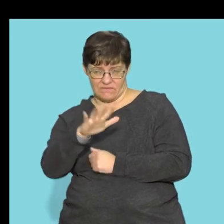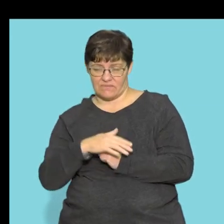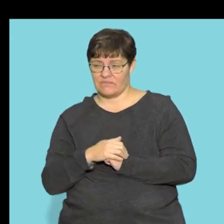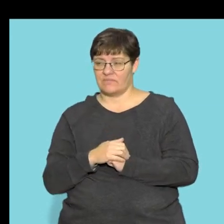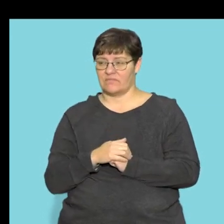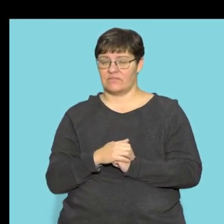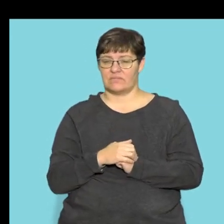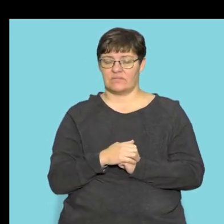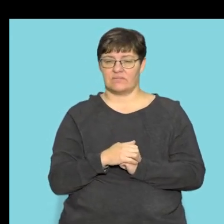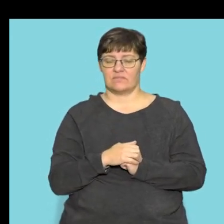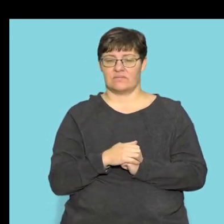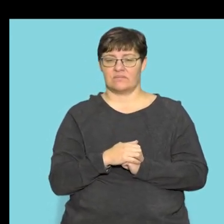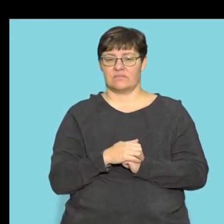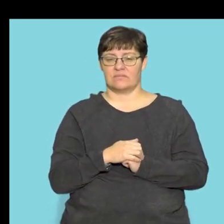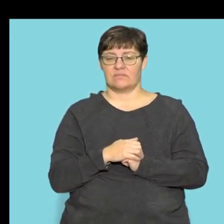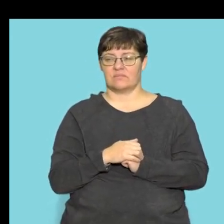1565,